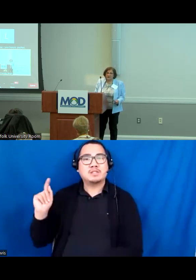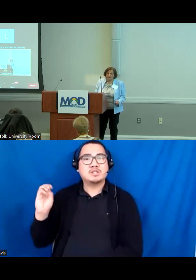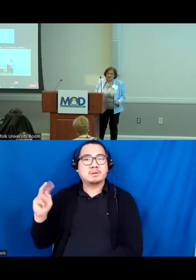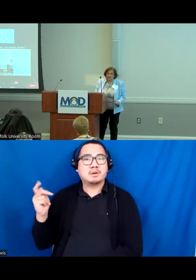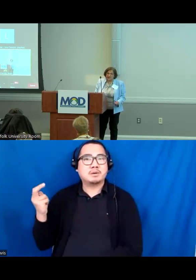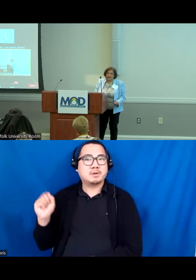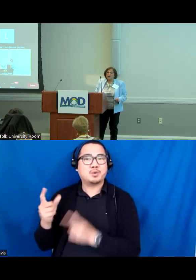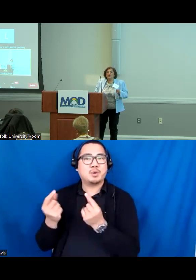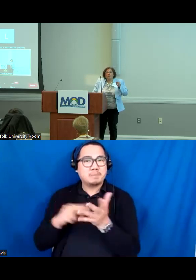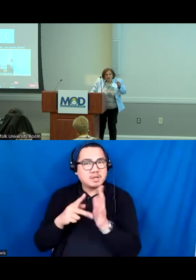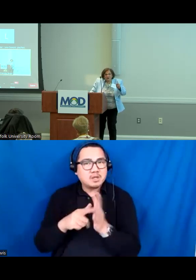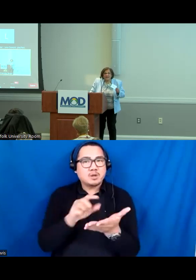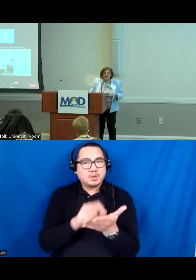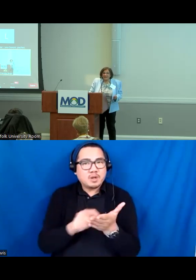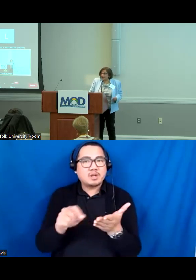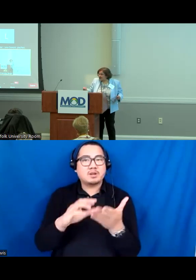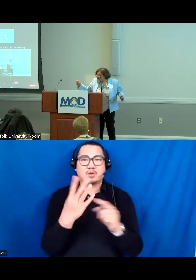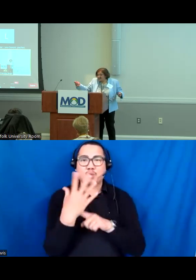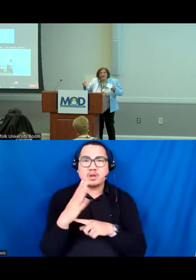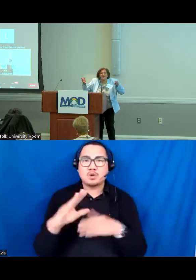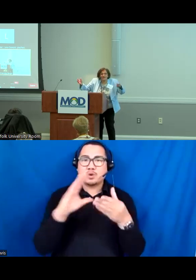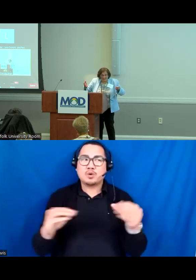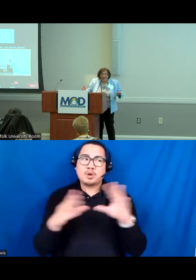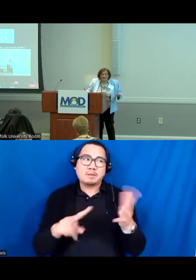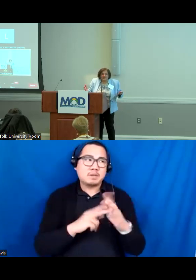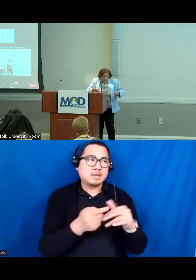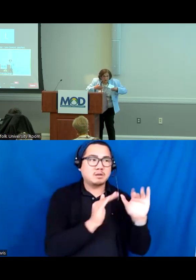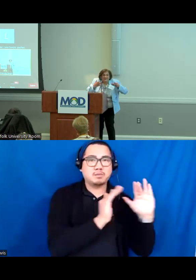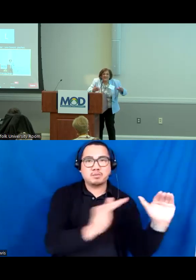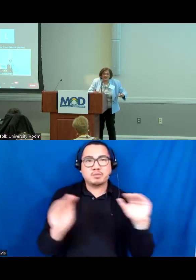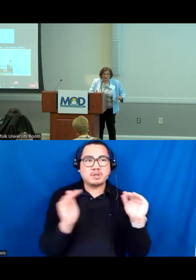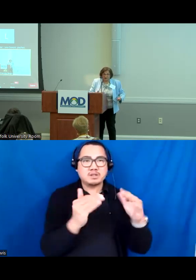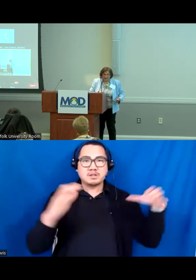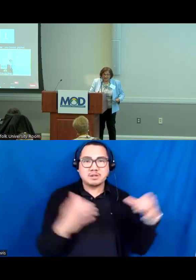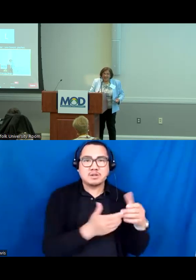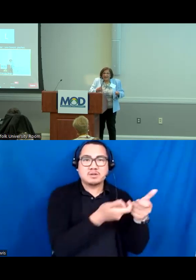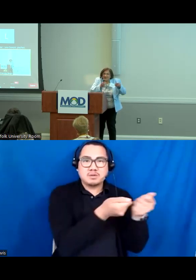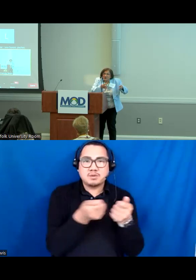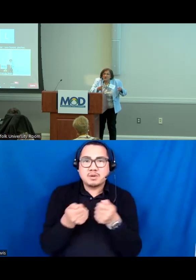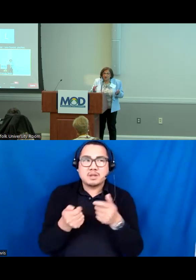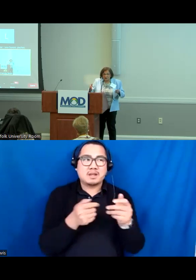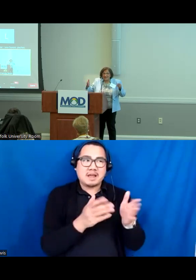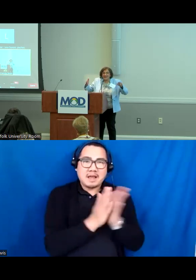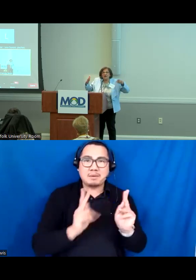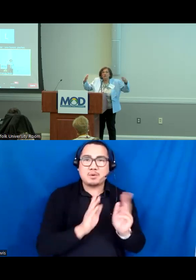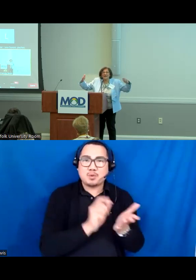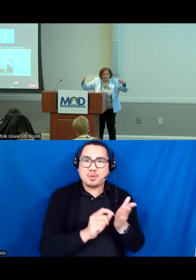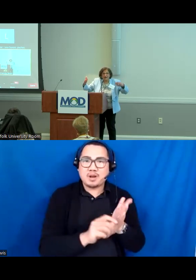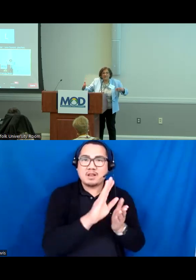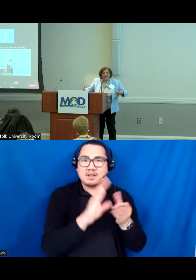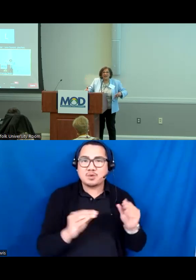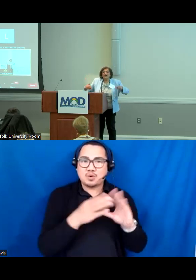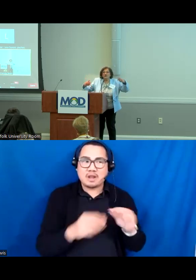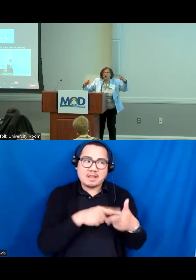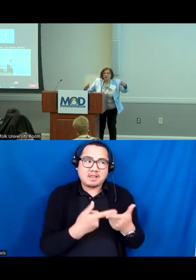your story. You pull yourself together. You get people together to write their stories. And then those stories, you build from